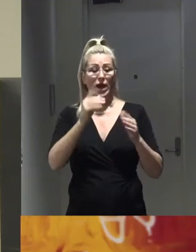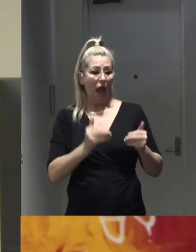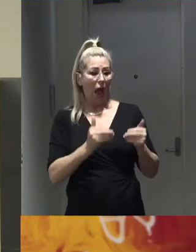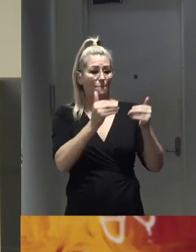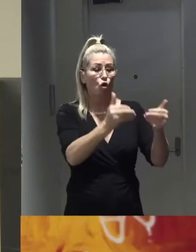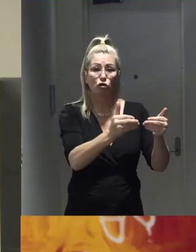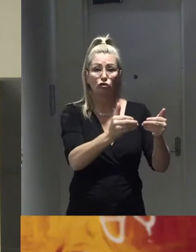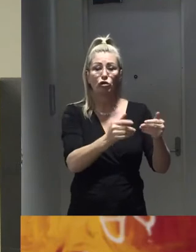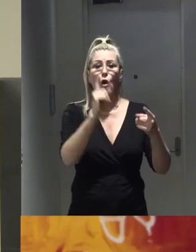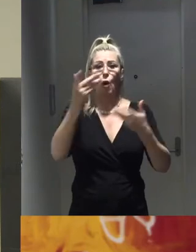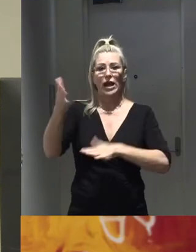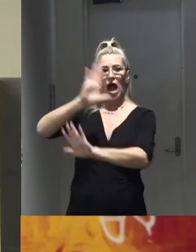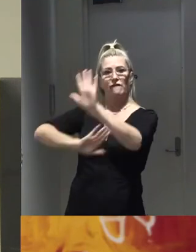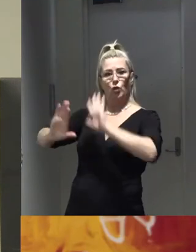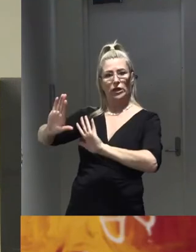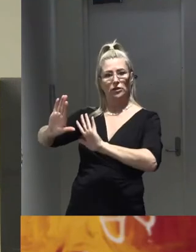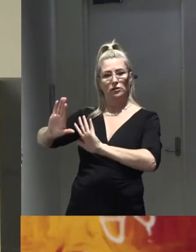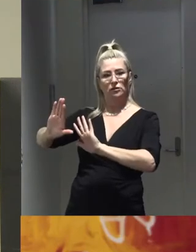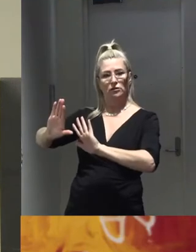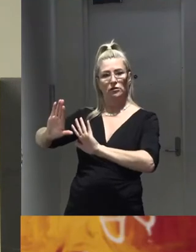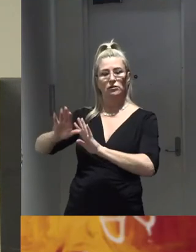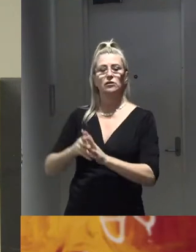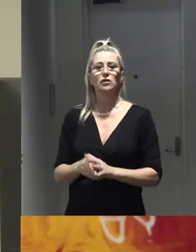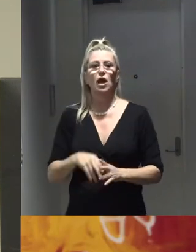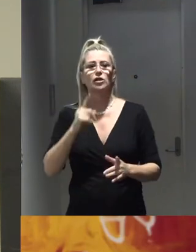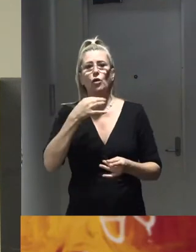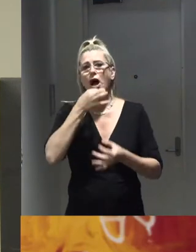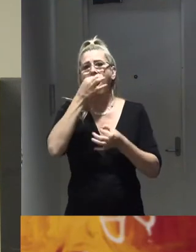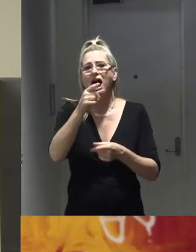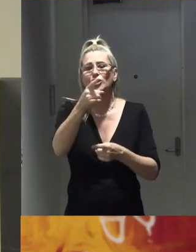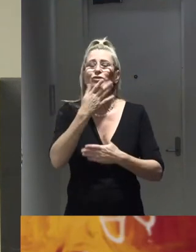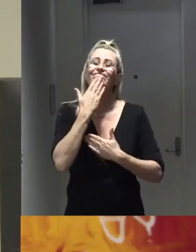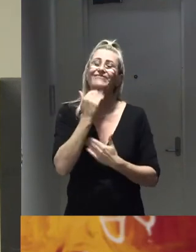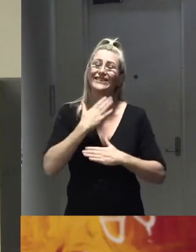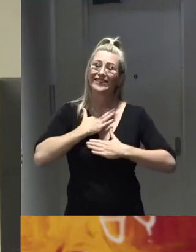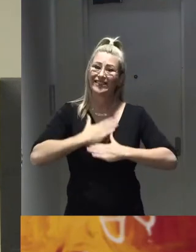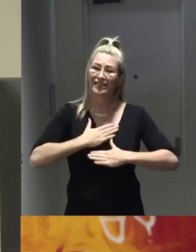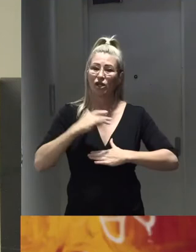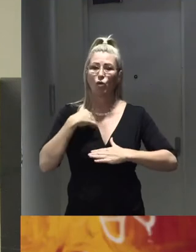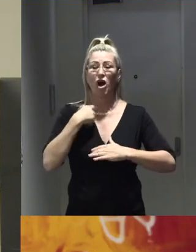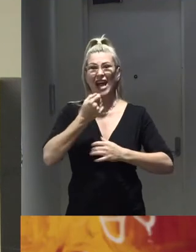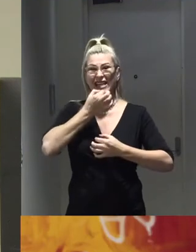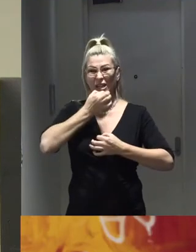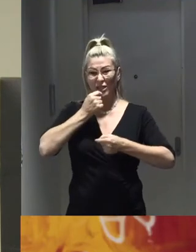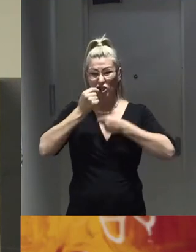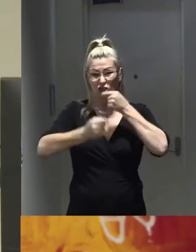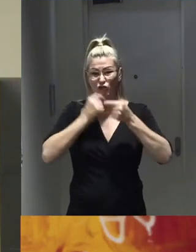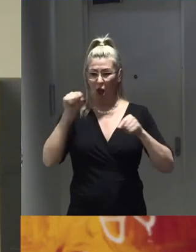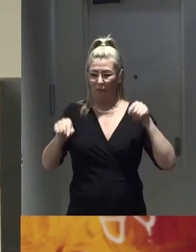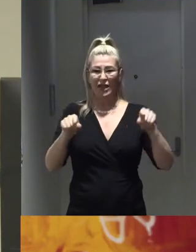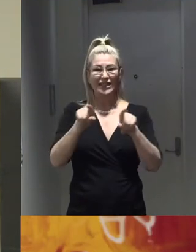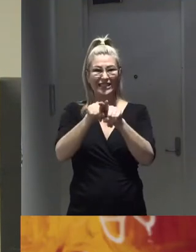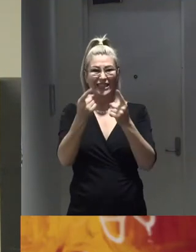an avoidance type system. So I'd ask you to bear with me kindly while I briefly describe these two